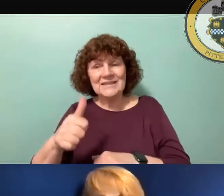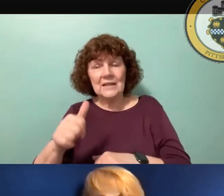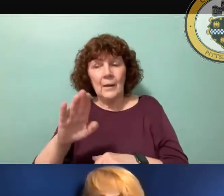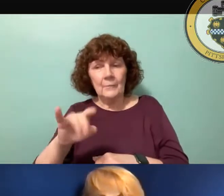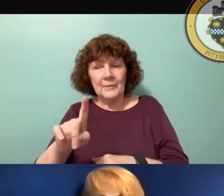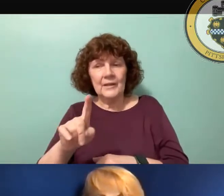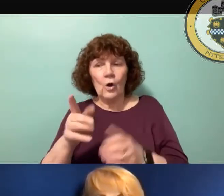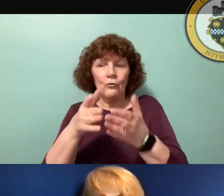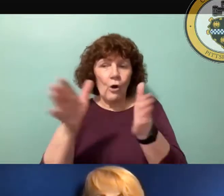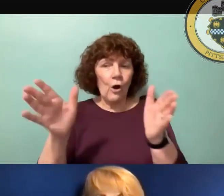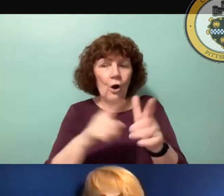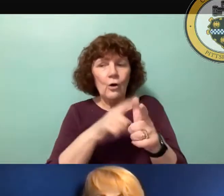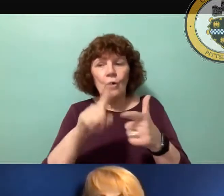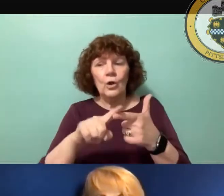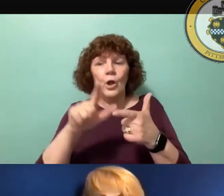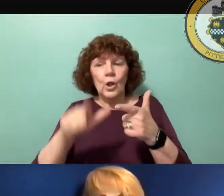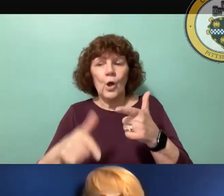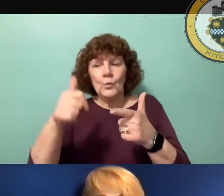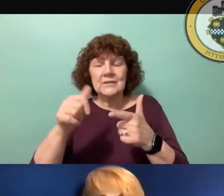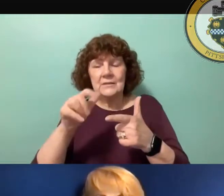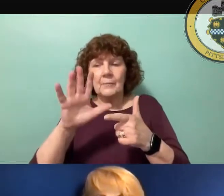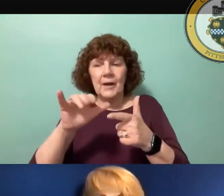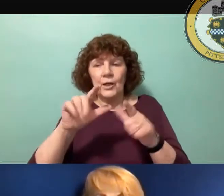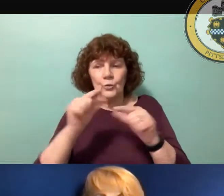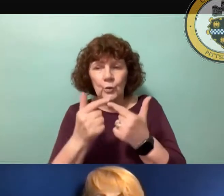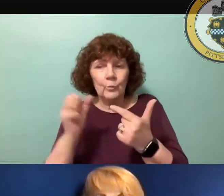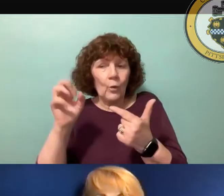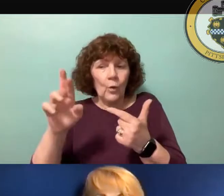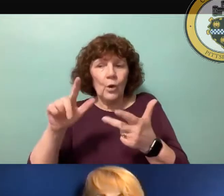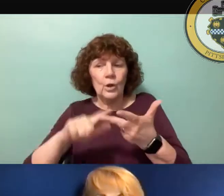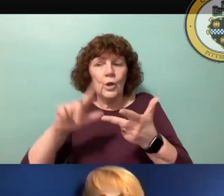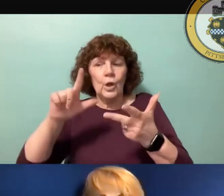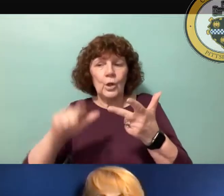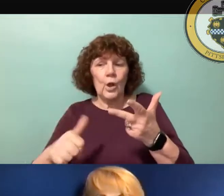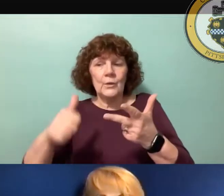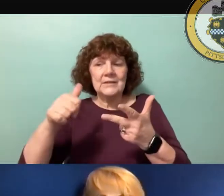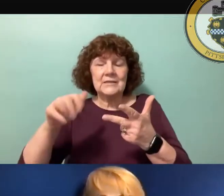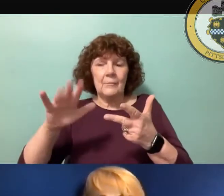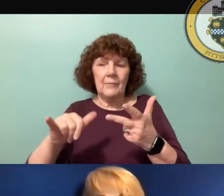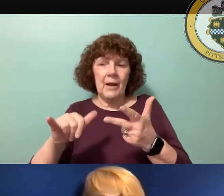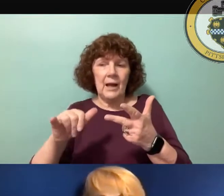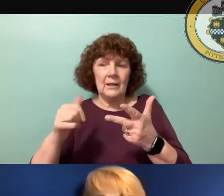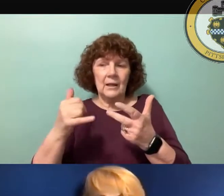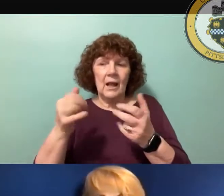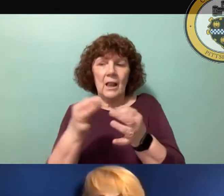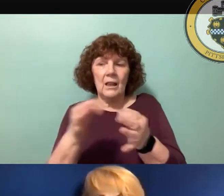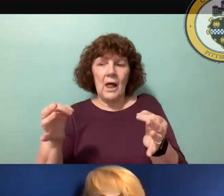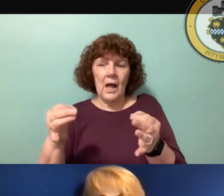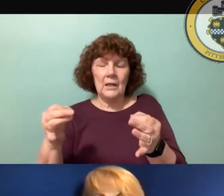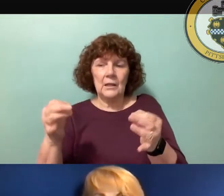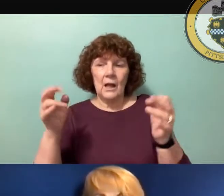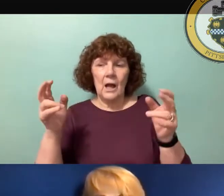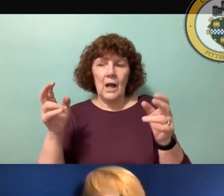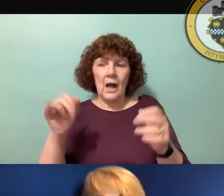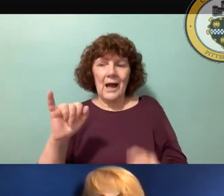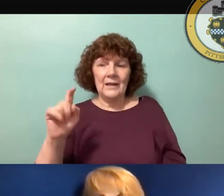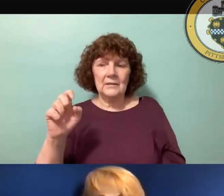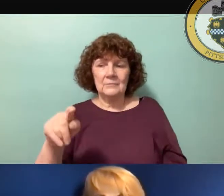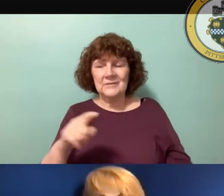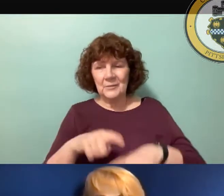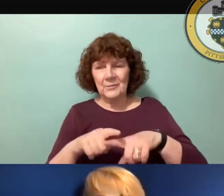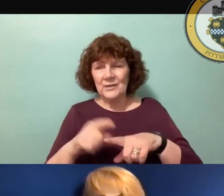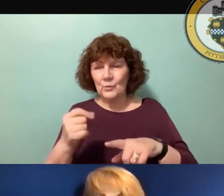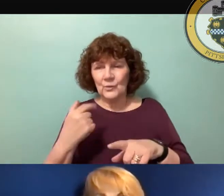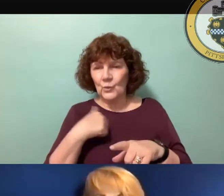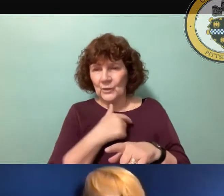group, or lowest by line item, and that depends on what we are procuring and what is in the best interest of the city. So there are multiple